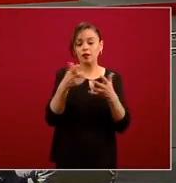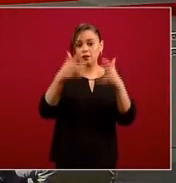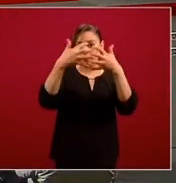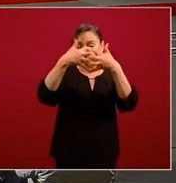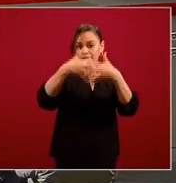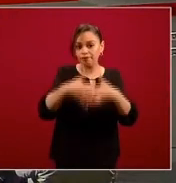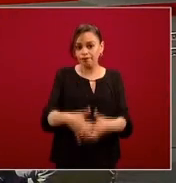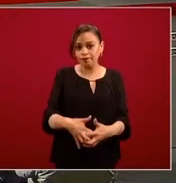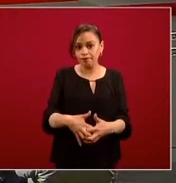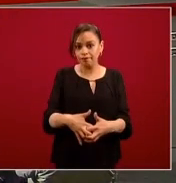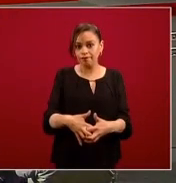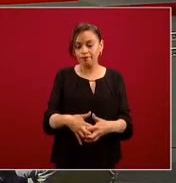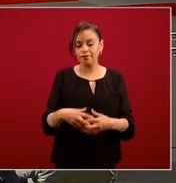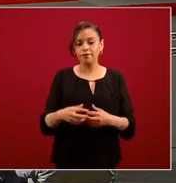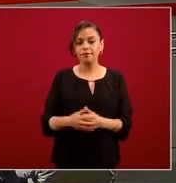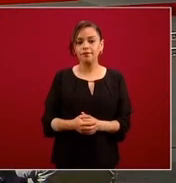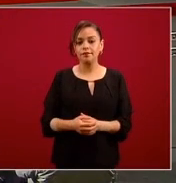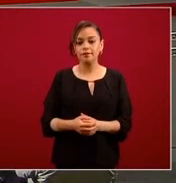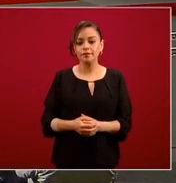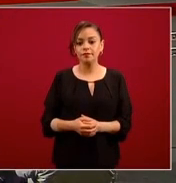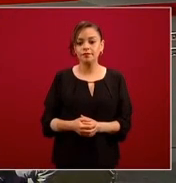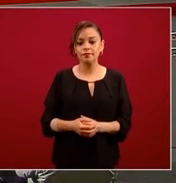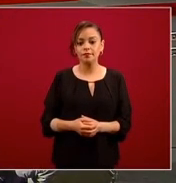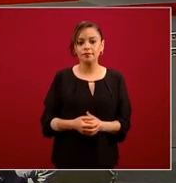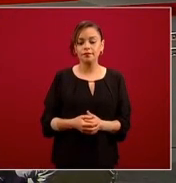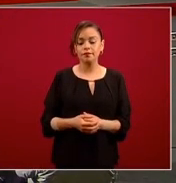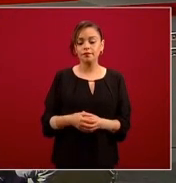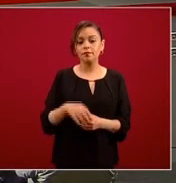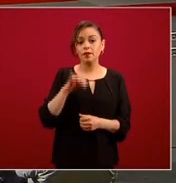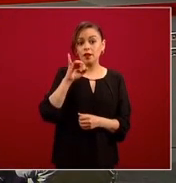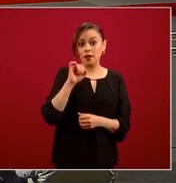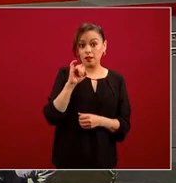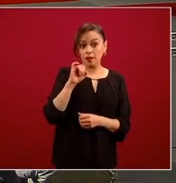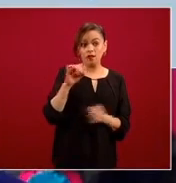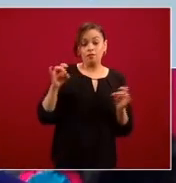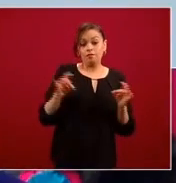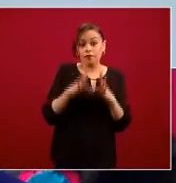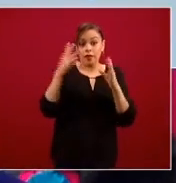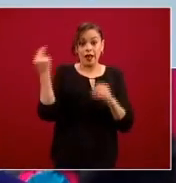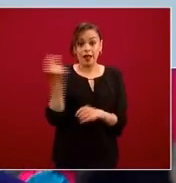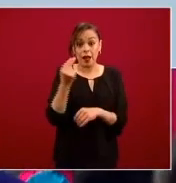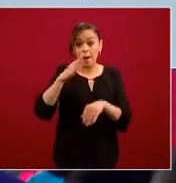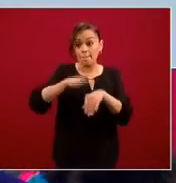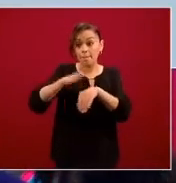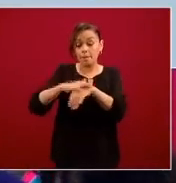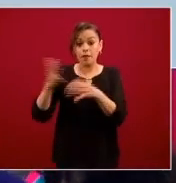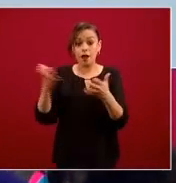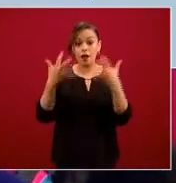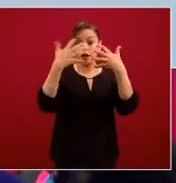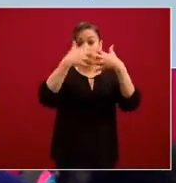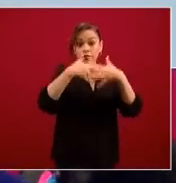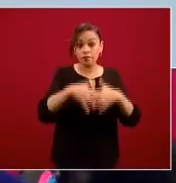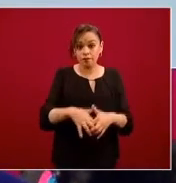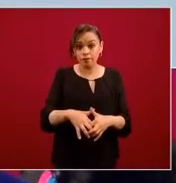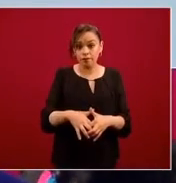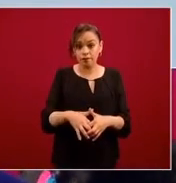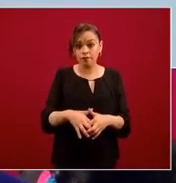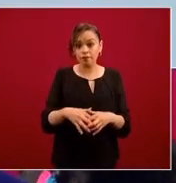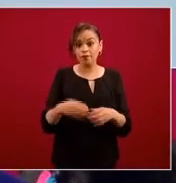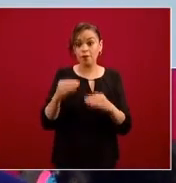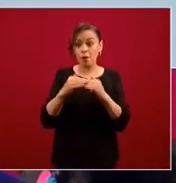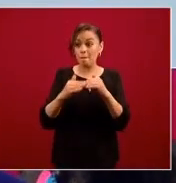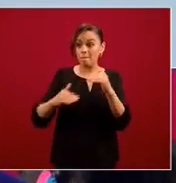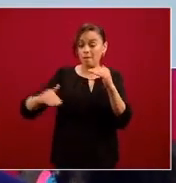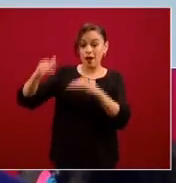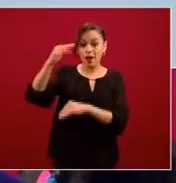of that last piece of equipment that I showed you for May 15th. And once we have our first